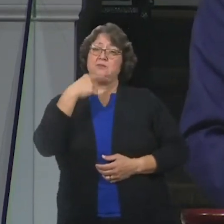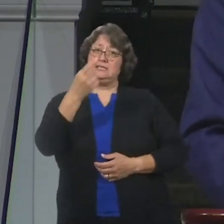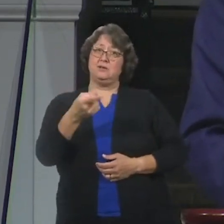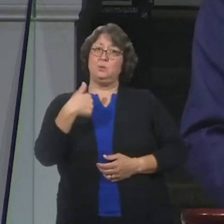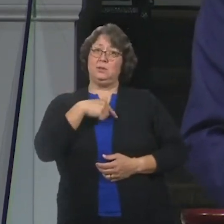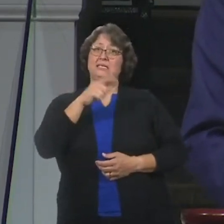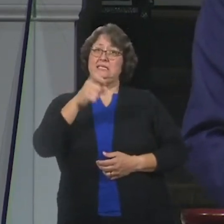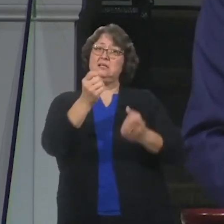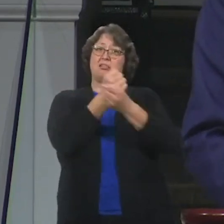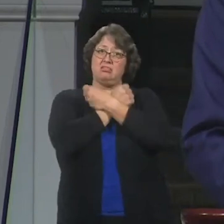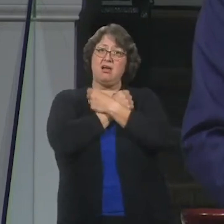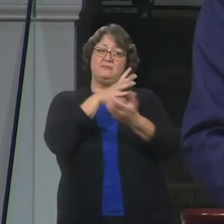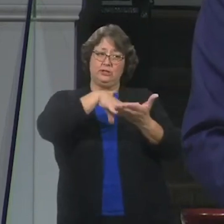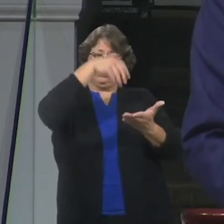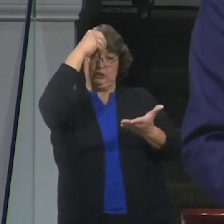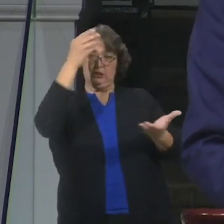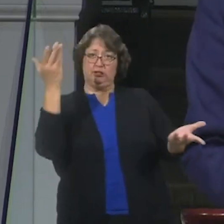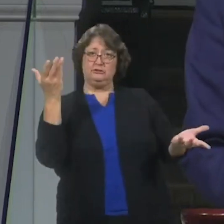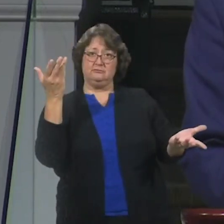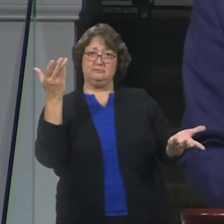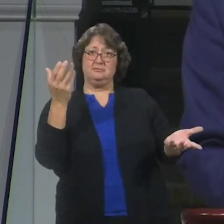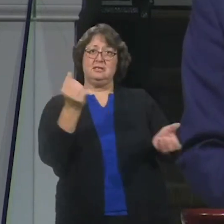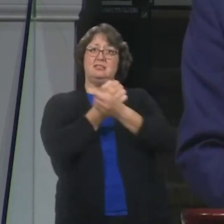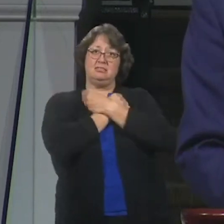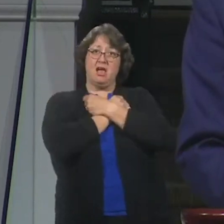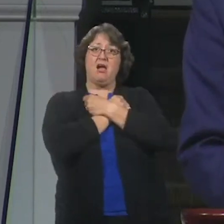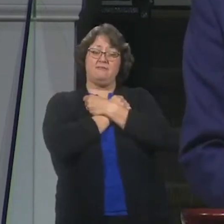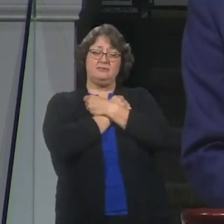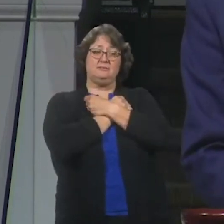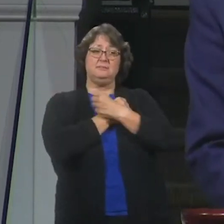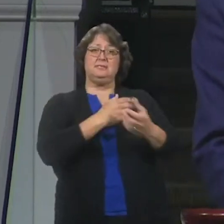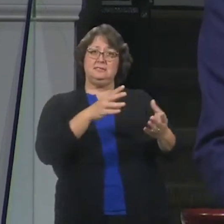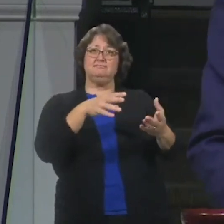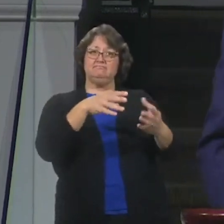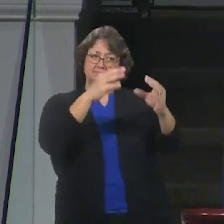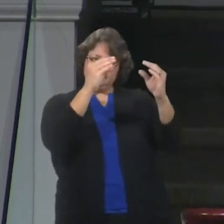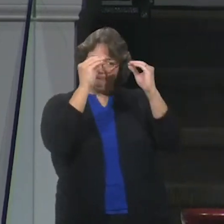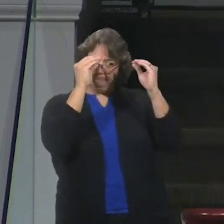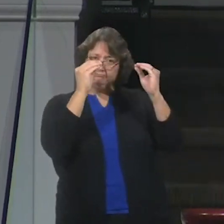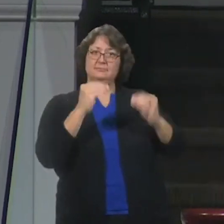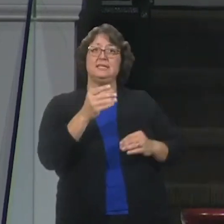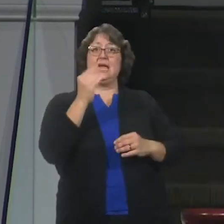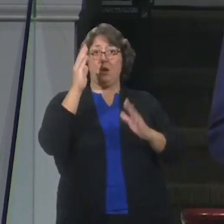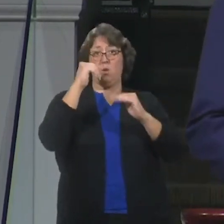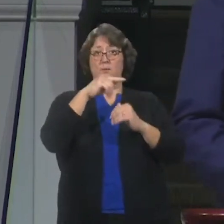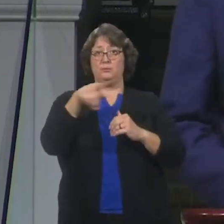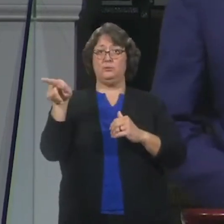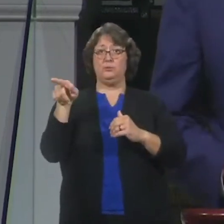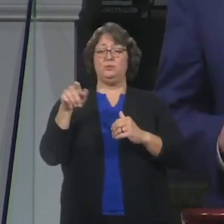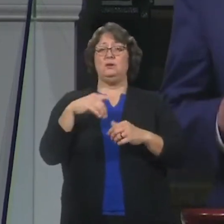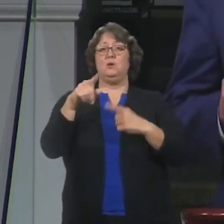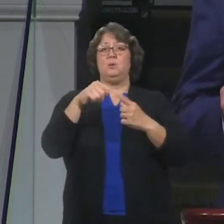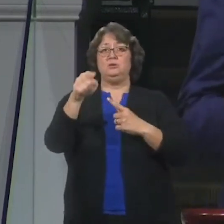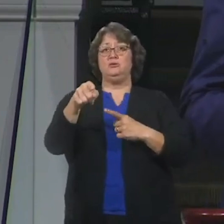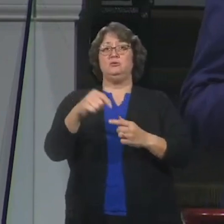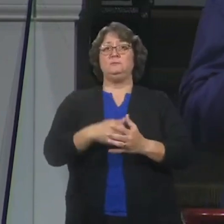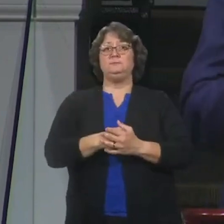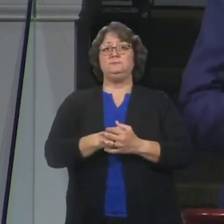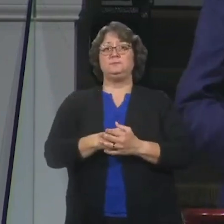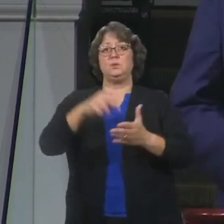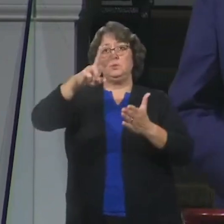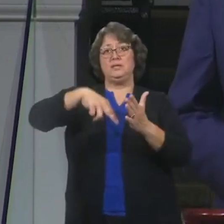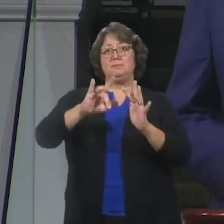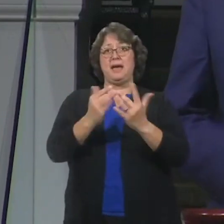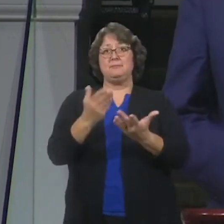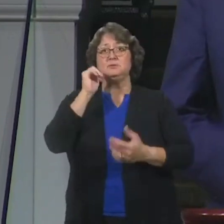to learn, love to be instructed. I hope that you are like, even when you read